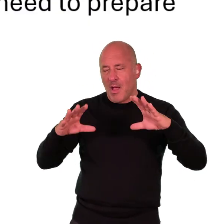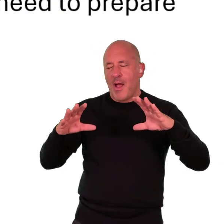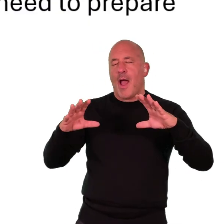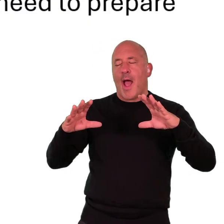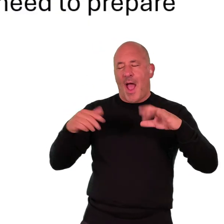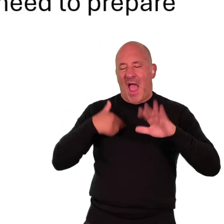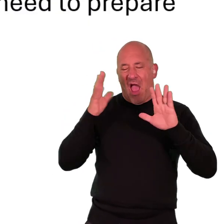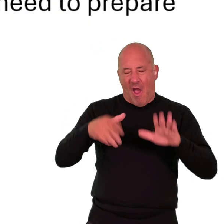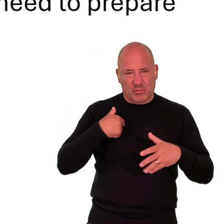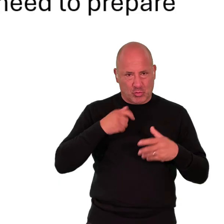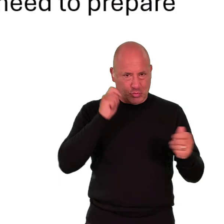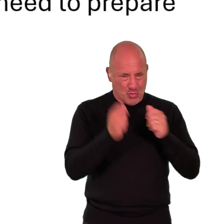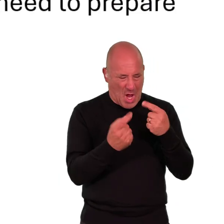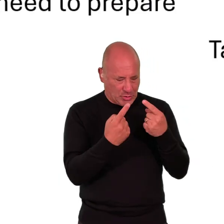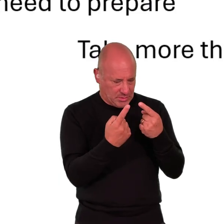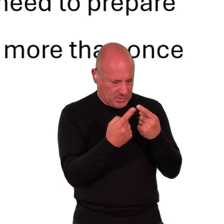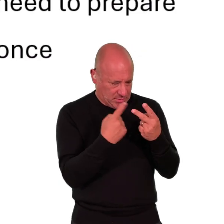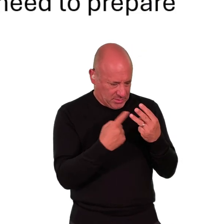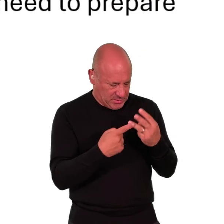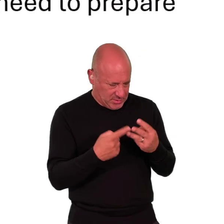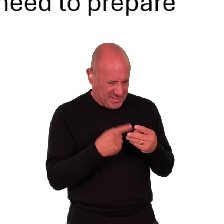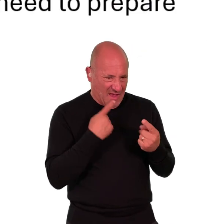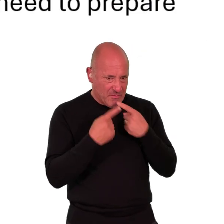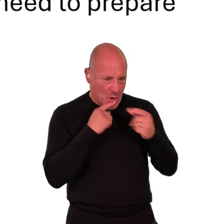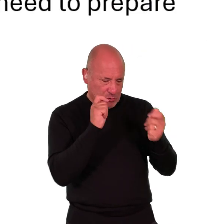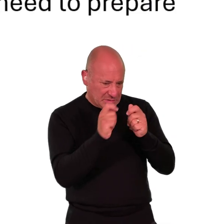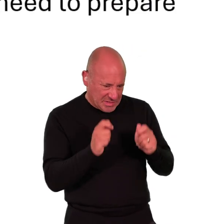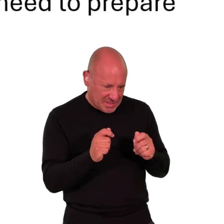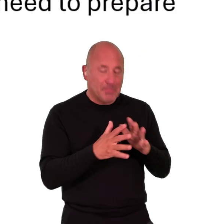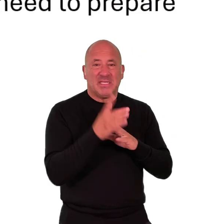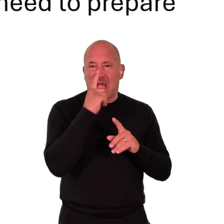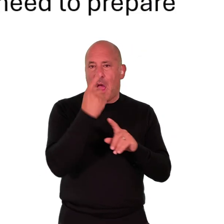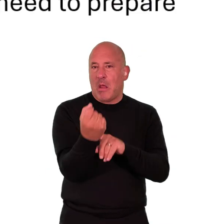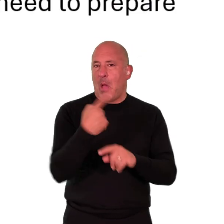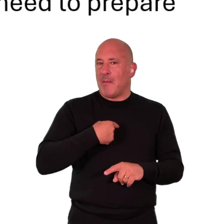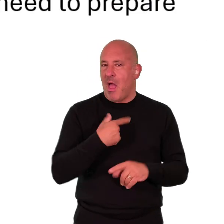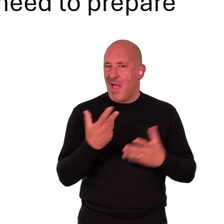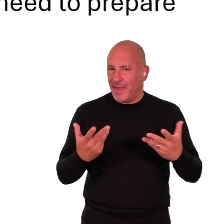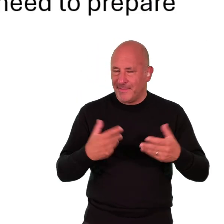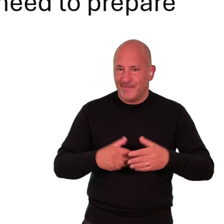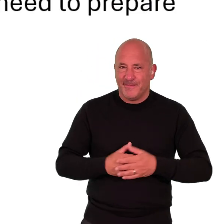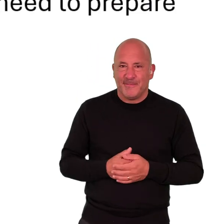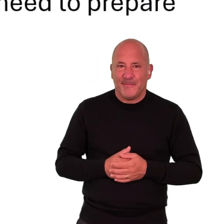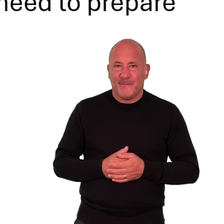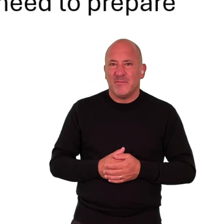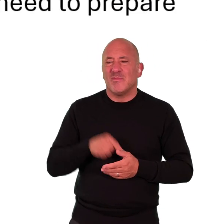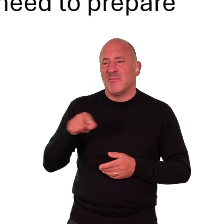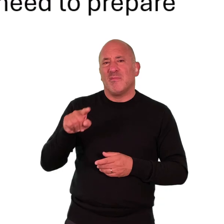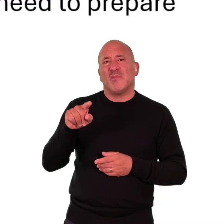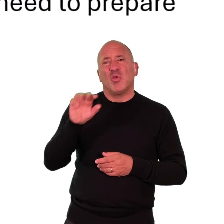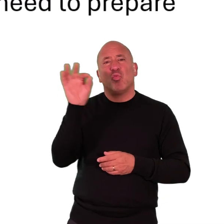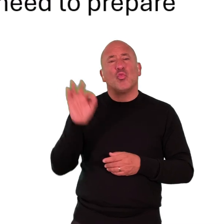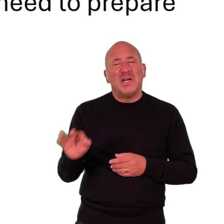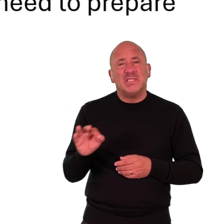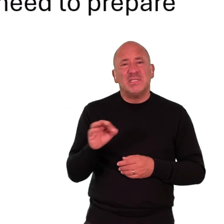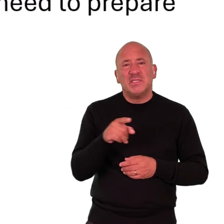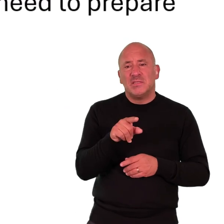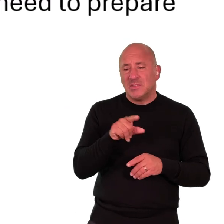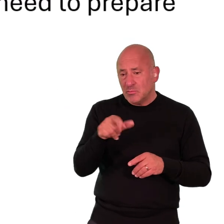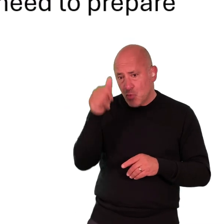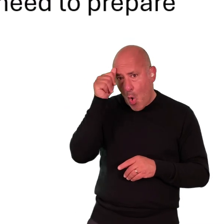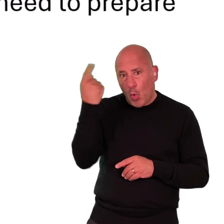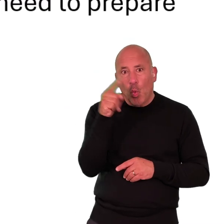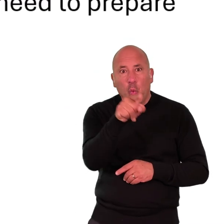It's anonymous, and you can take the quiz as many times as you want. It's a great tool to help you understand whether the idea is developed